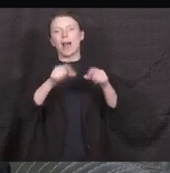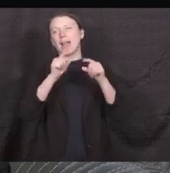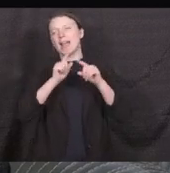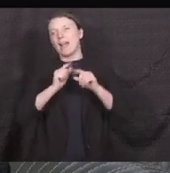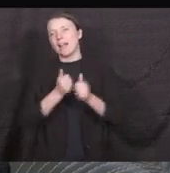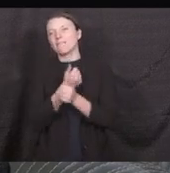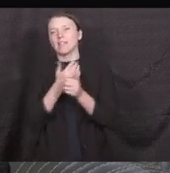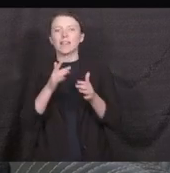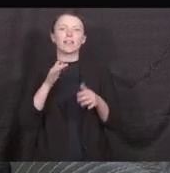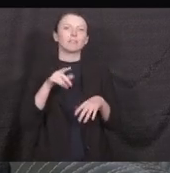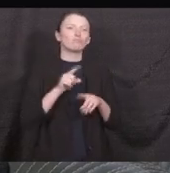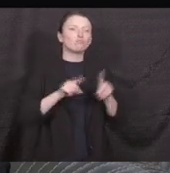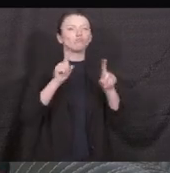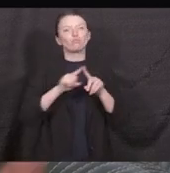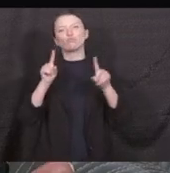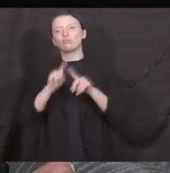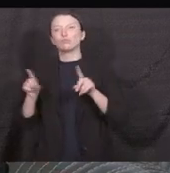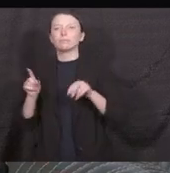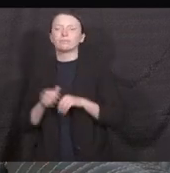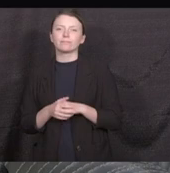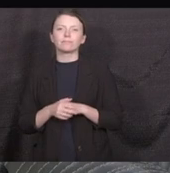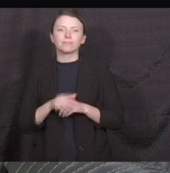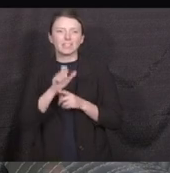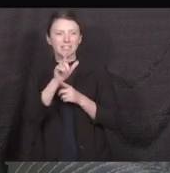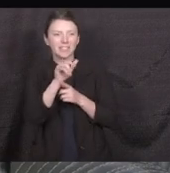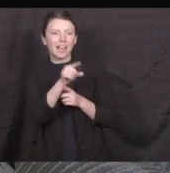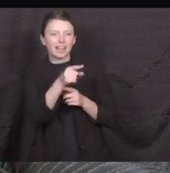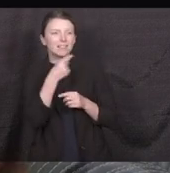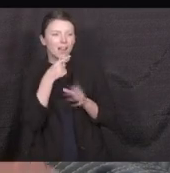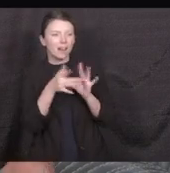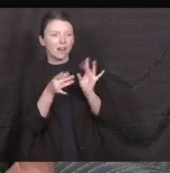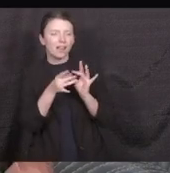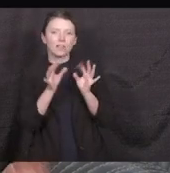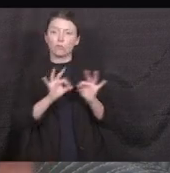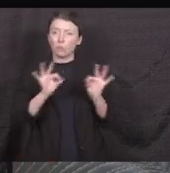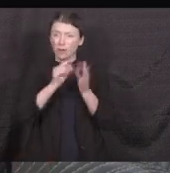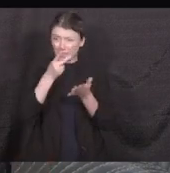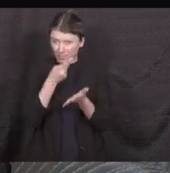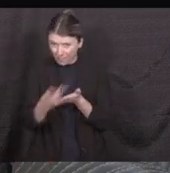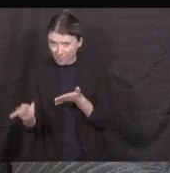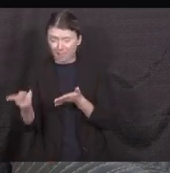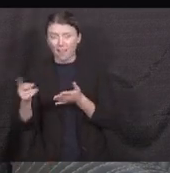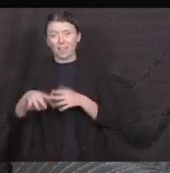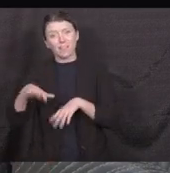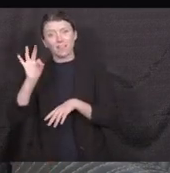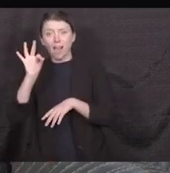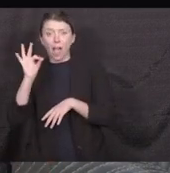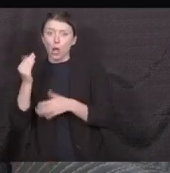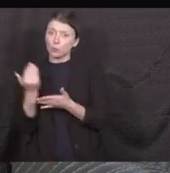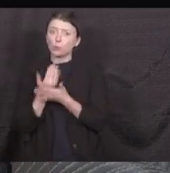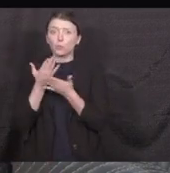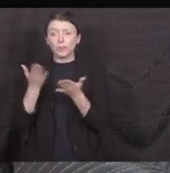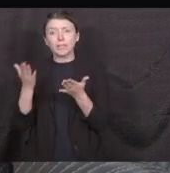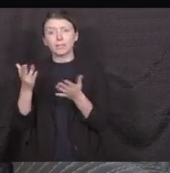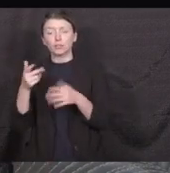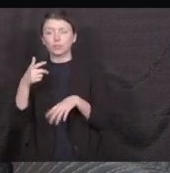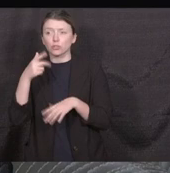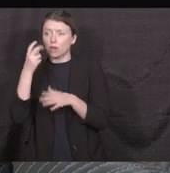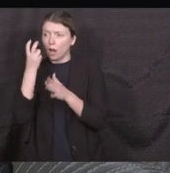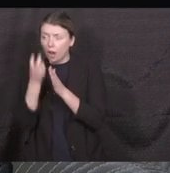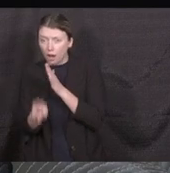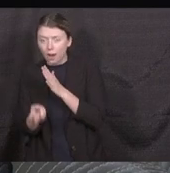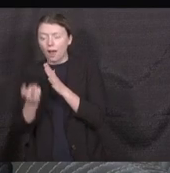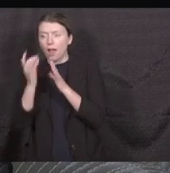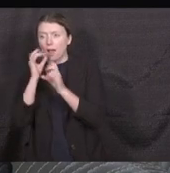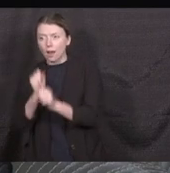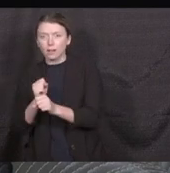saying, it's important to fail at some things, to discover new things that you're interested in, so that you